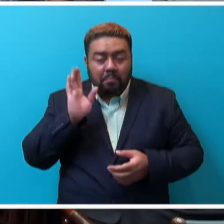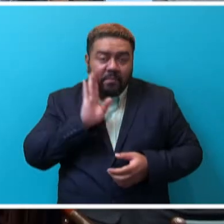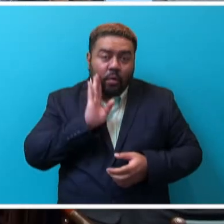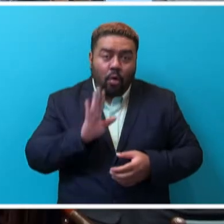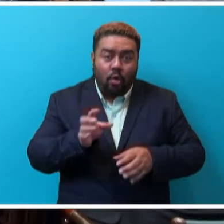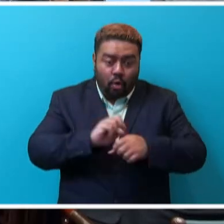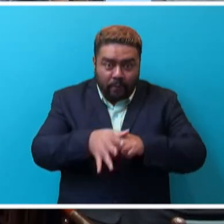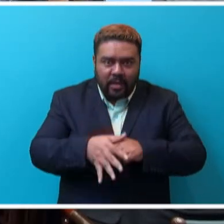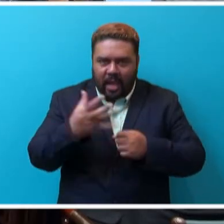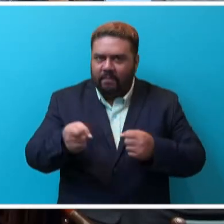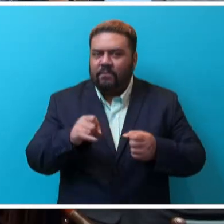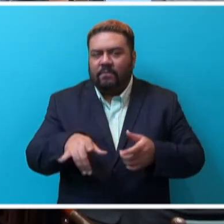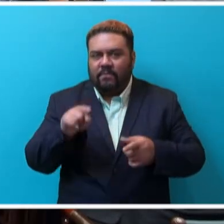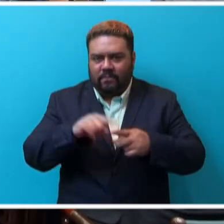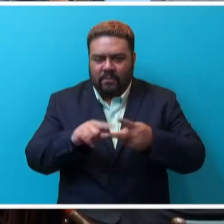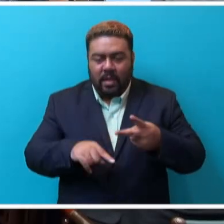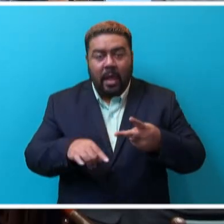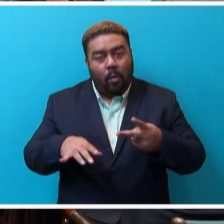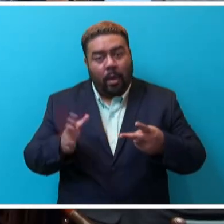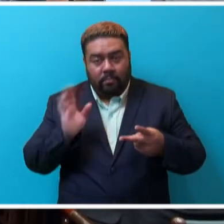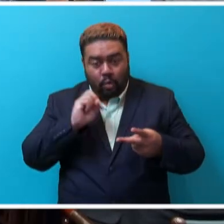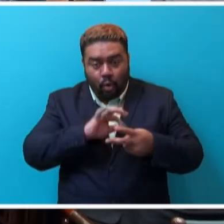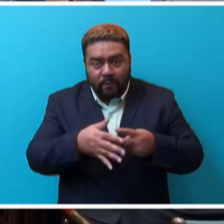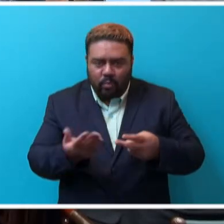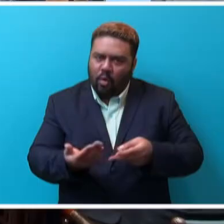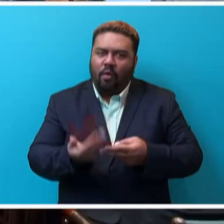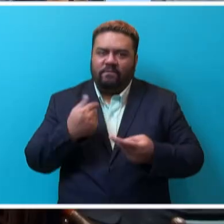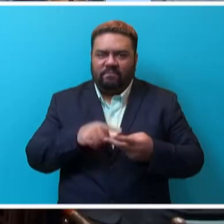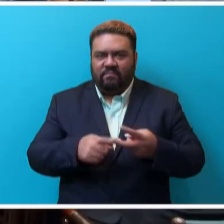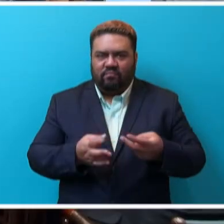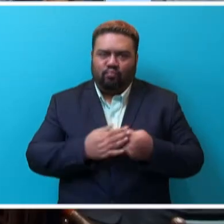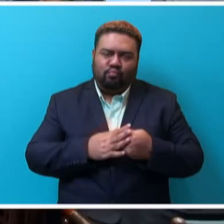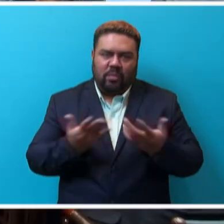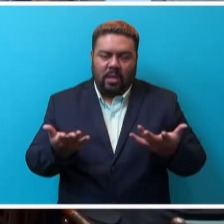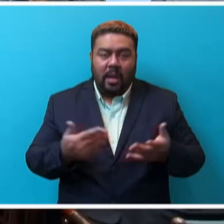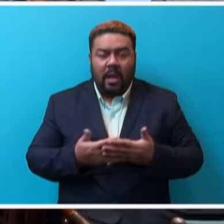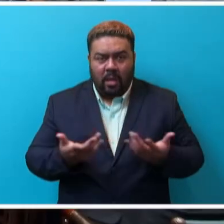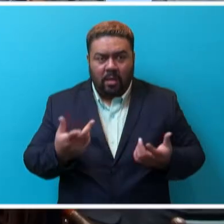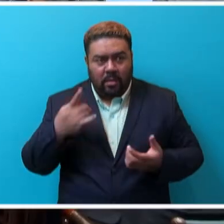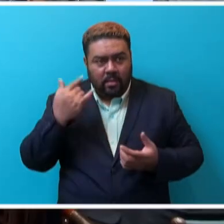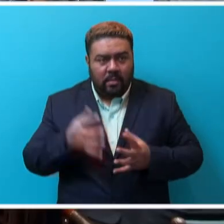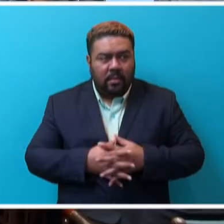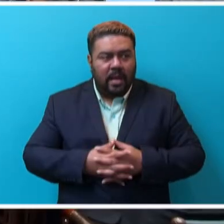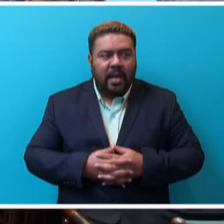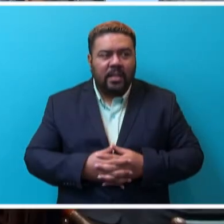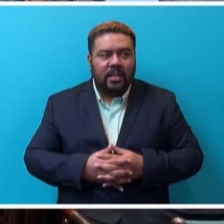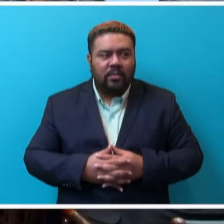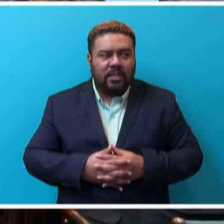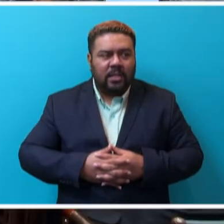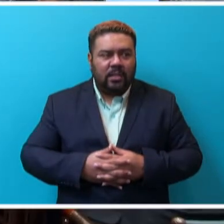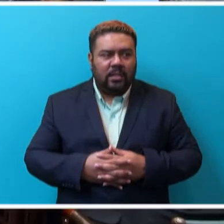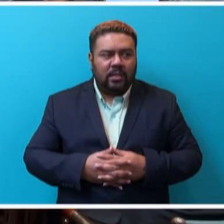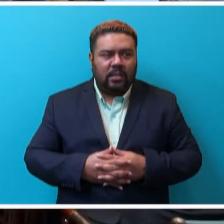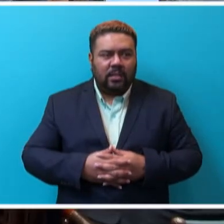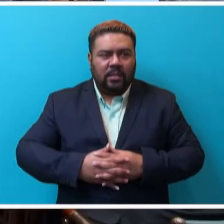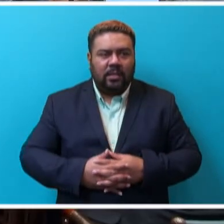Thank you, Madam Deputy Speaker, and I thank the Honourable Member for the question. Madam Deputy Speaker, I